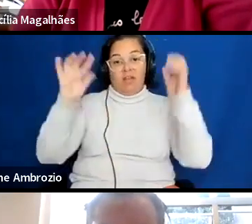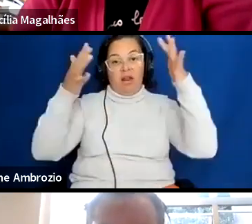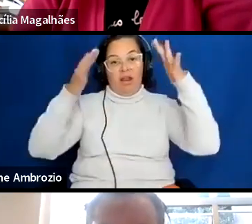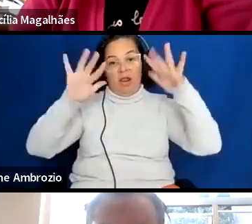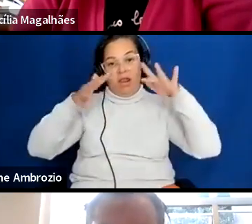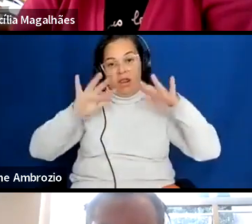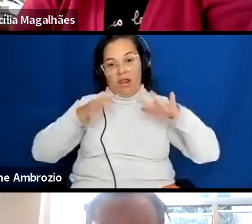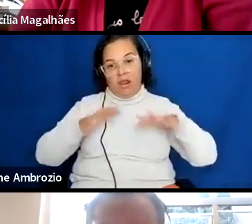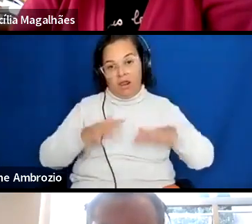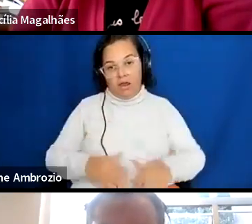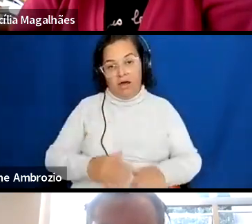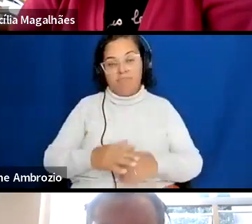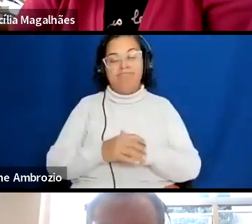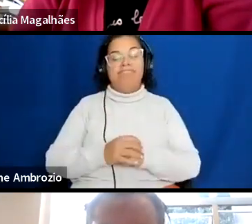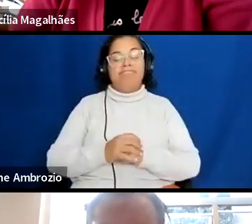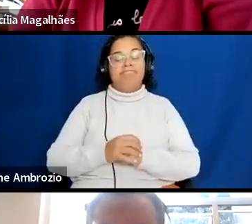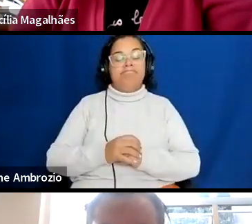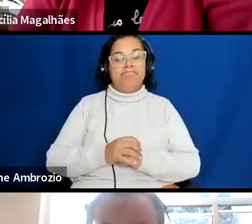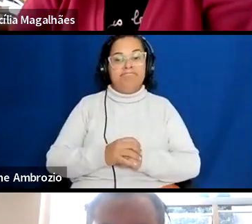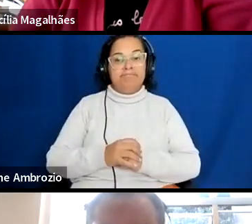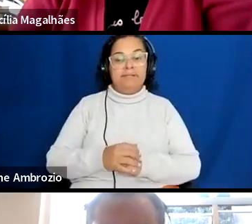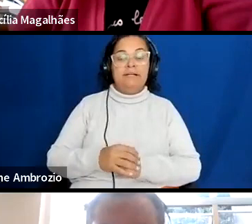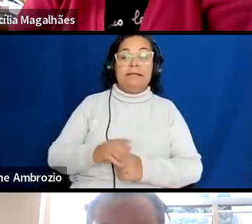he's talking about the germ cell methodology.